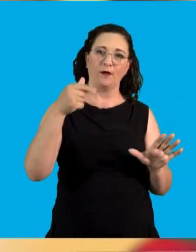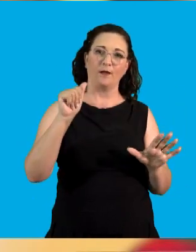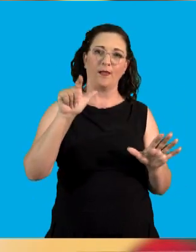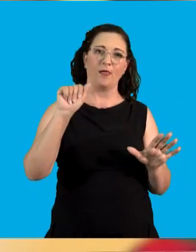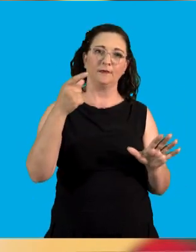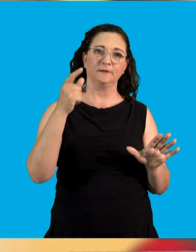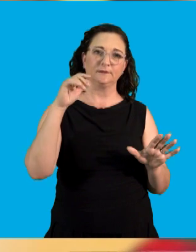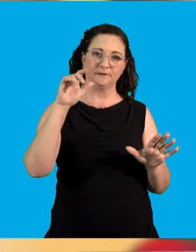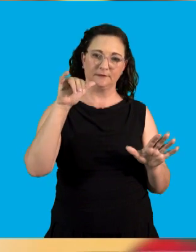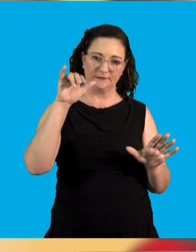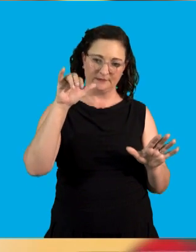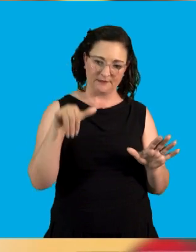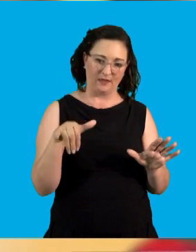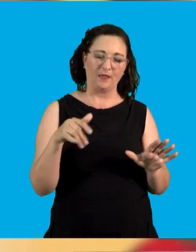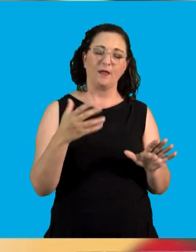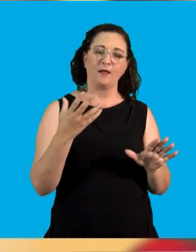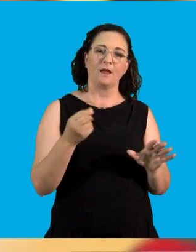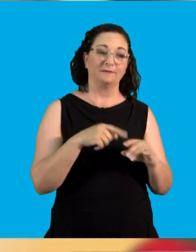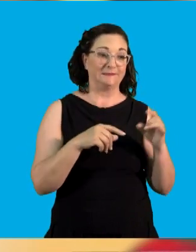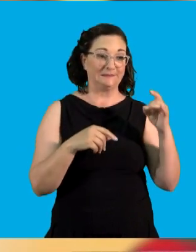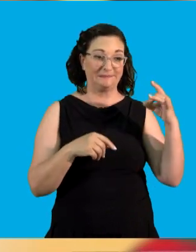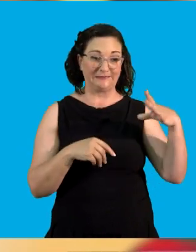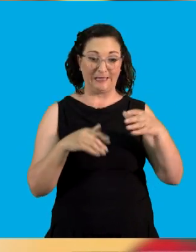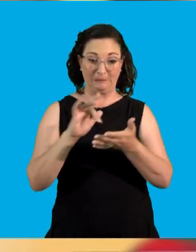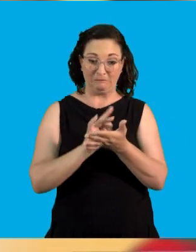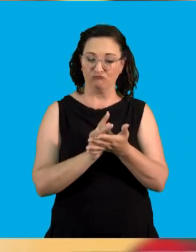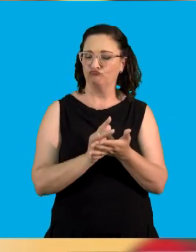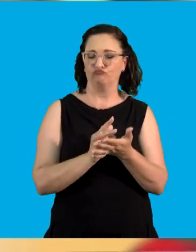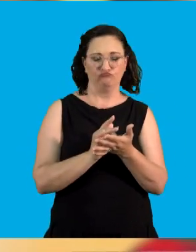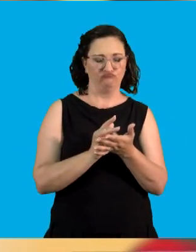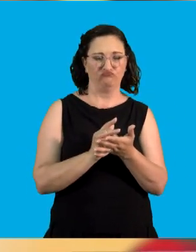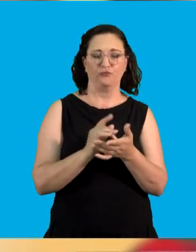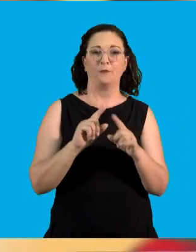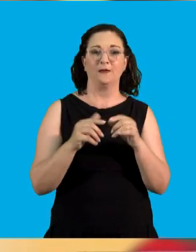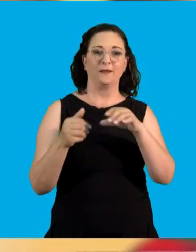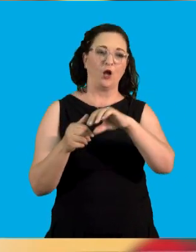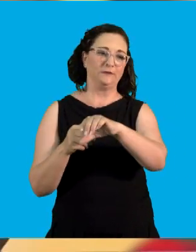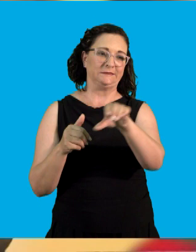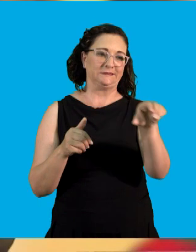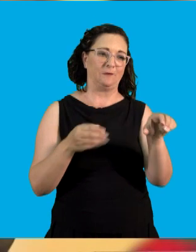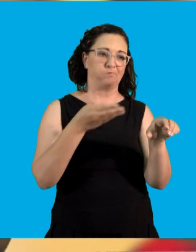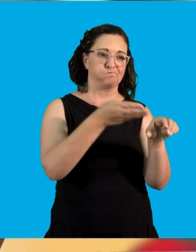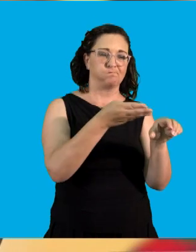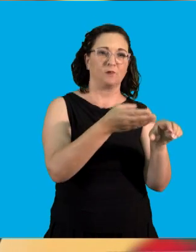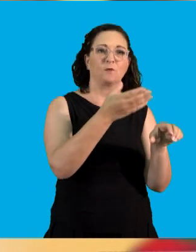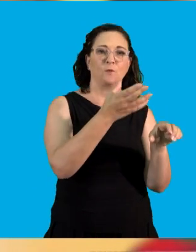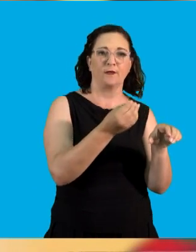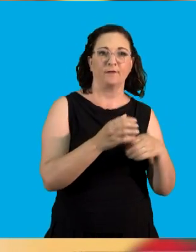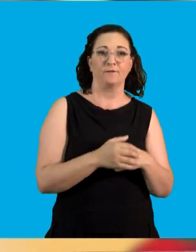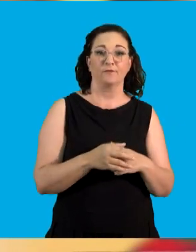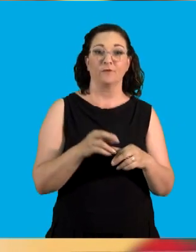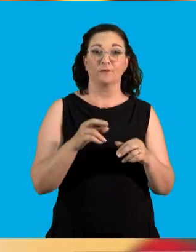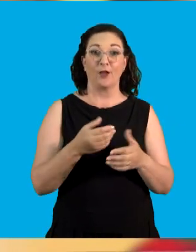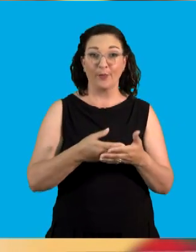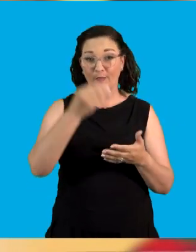and we have learned that the sun is not in the center of our Milky Way galaxy, but it is at the edge of our Milky Way galaxy.